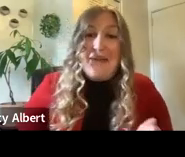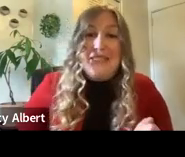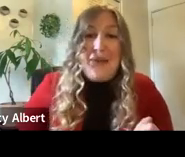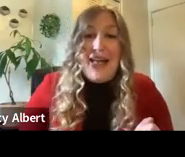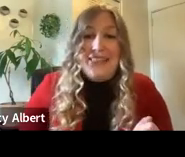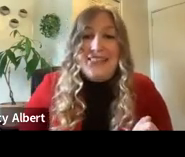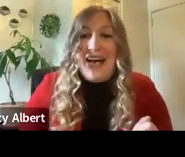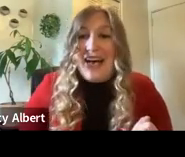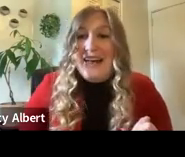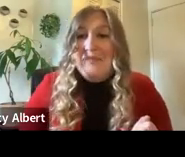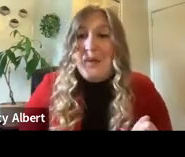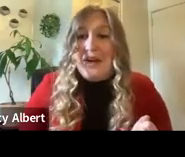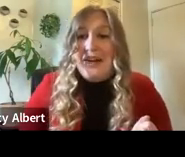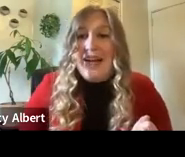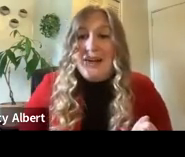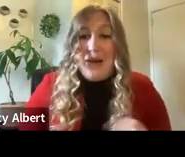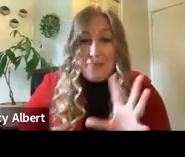adult spends